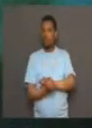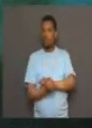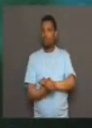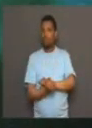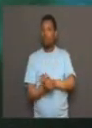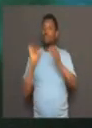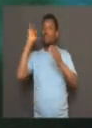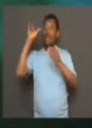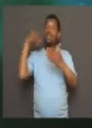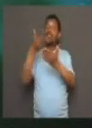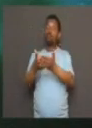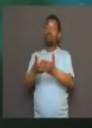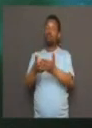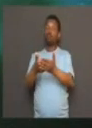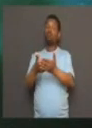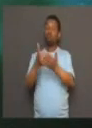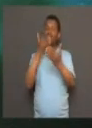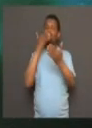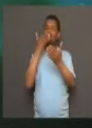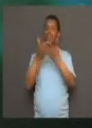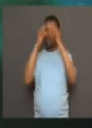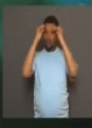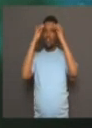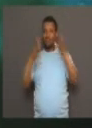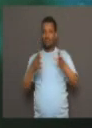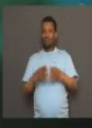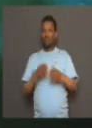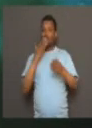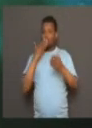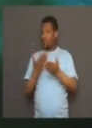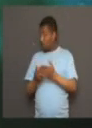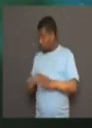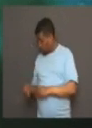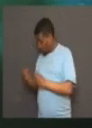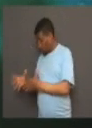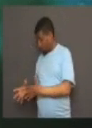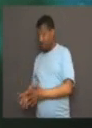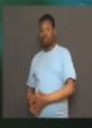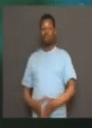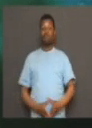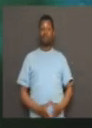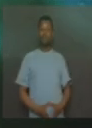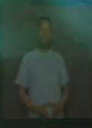Until then, thank you, teacher. Thank you, students.